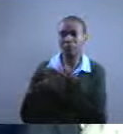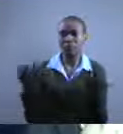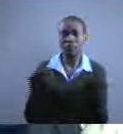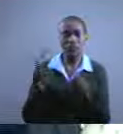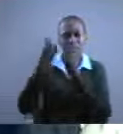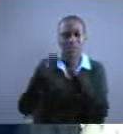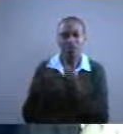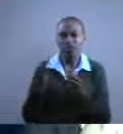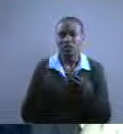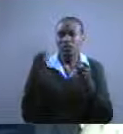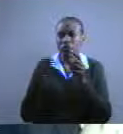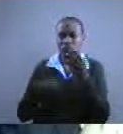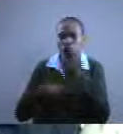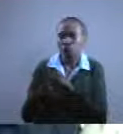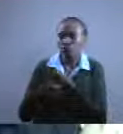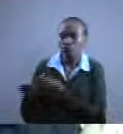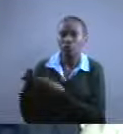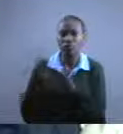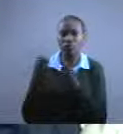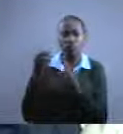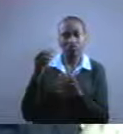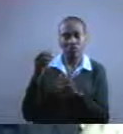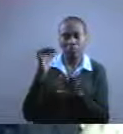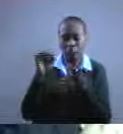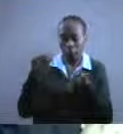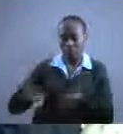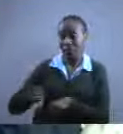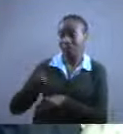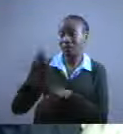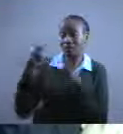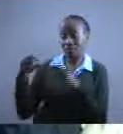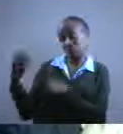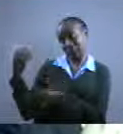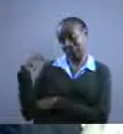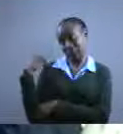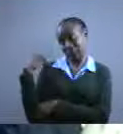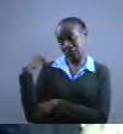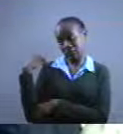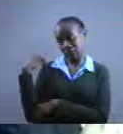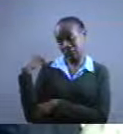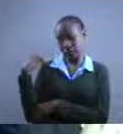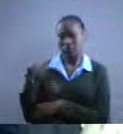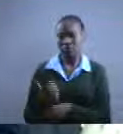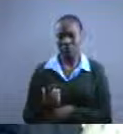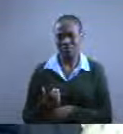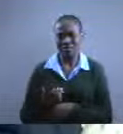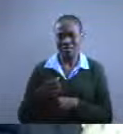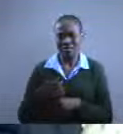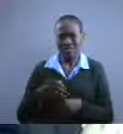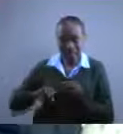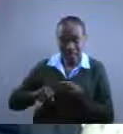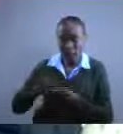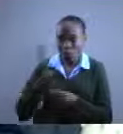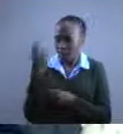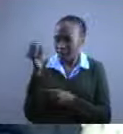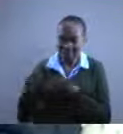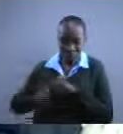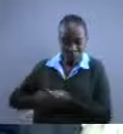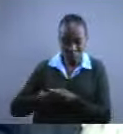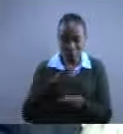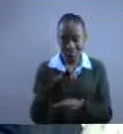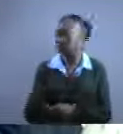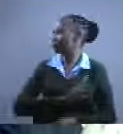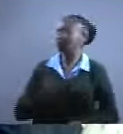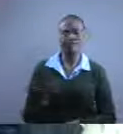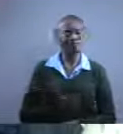the stalls of informal traders in the city of Cape Town yesterday. Nobody should ever support that, and I think